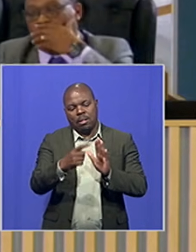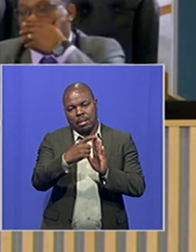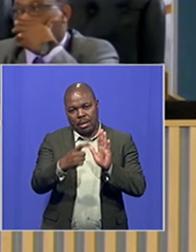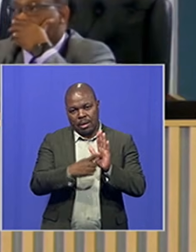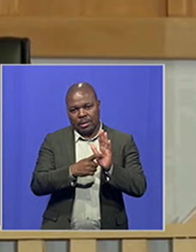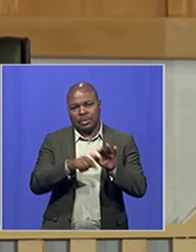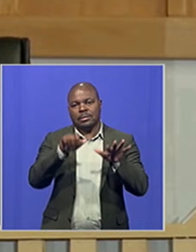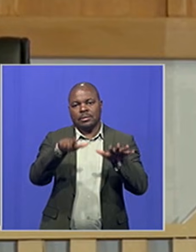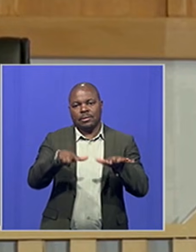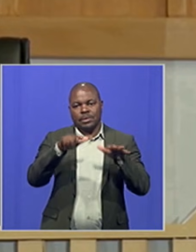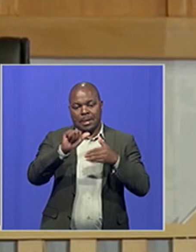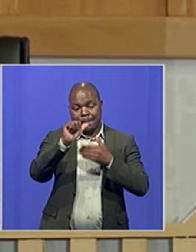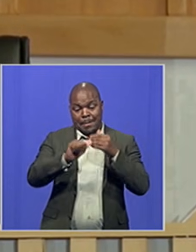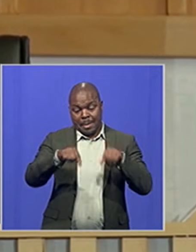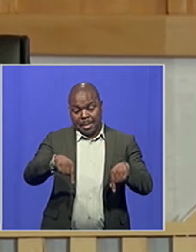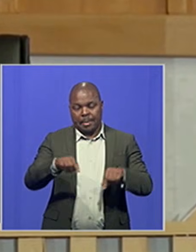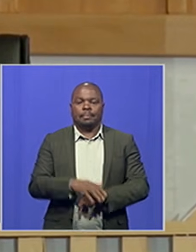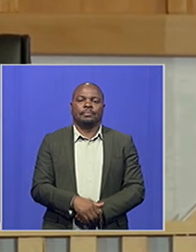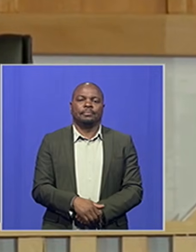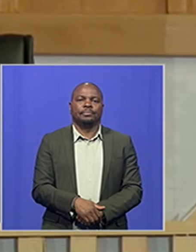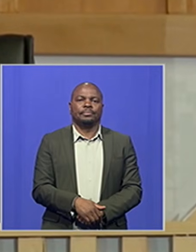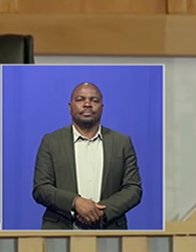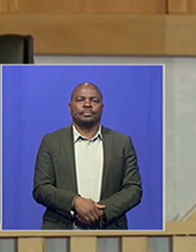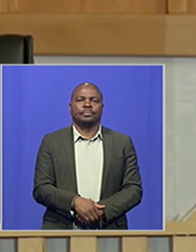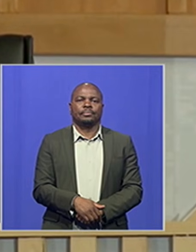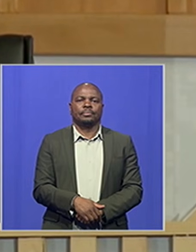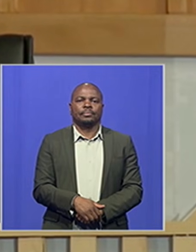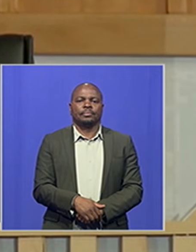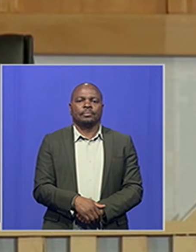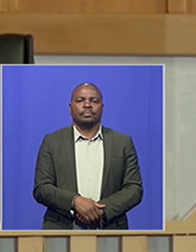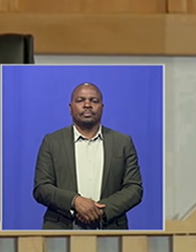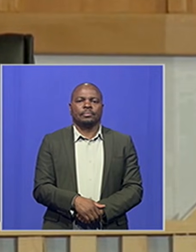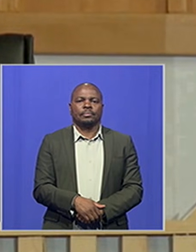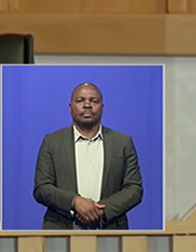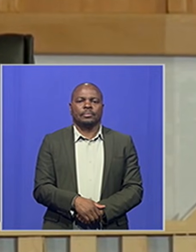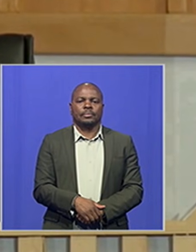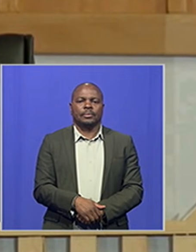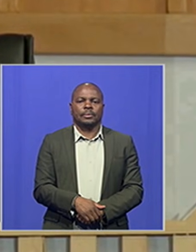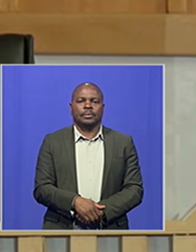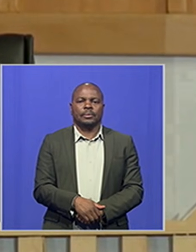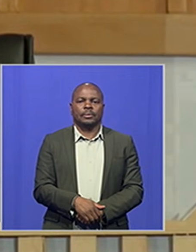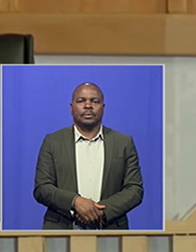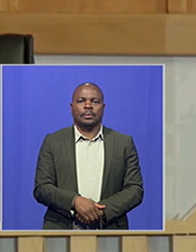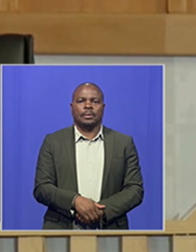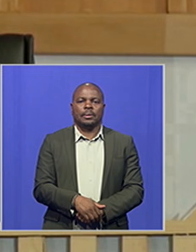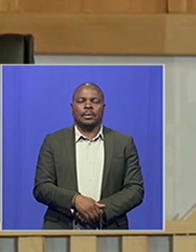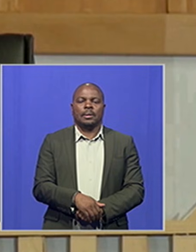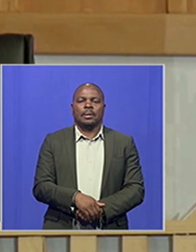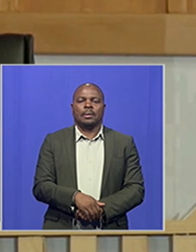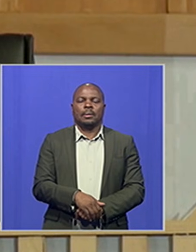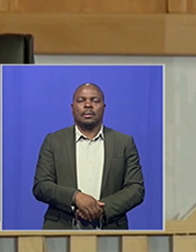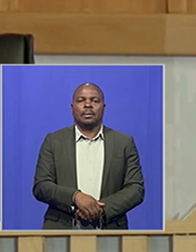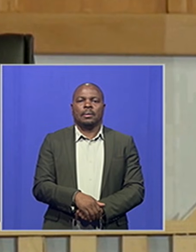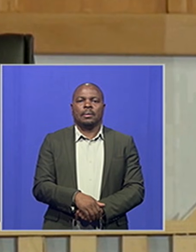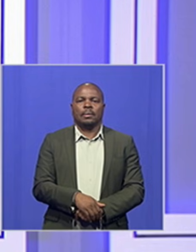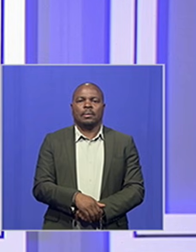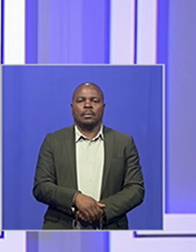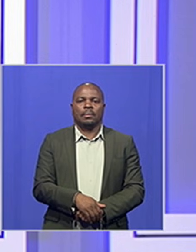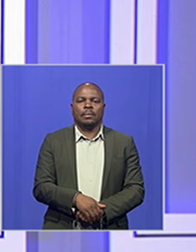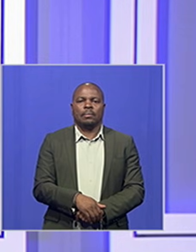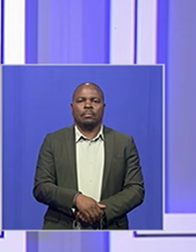malatsi a le 17. The arrest of Mr. Molefe and the questioning of Mr.